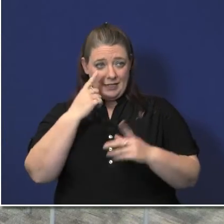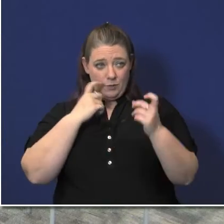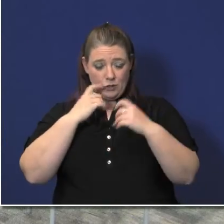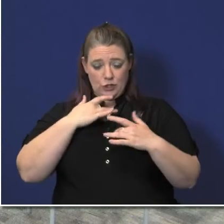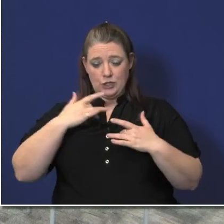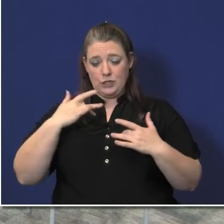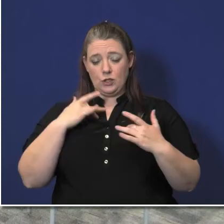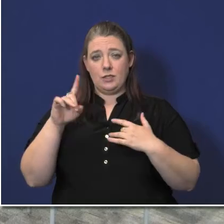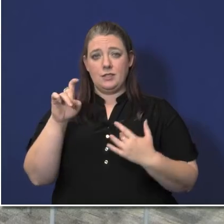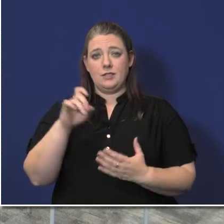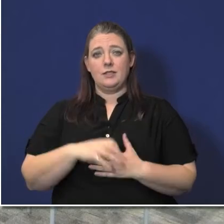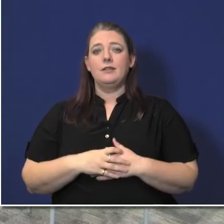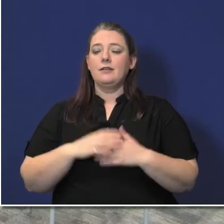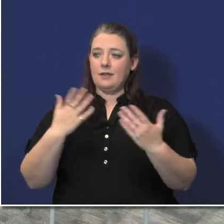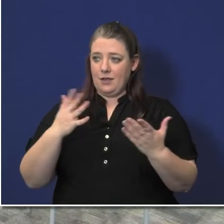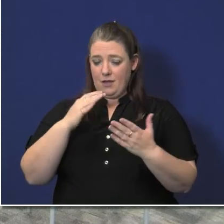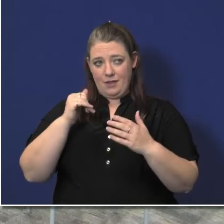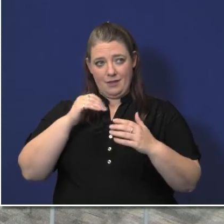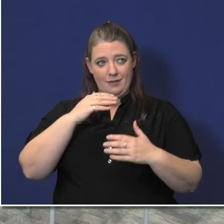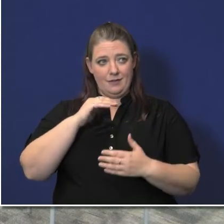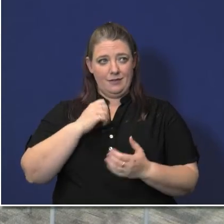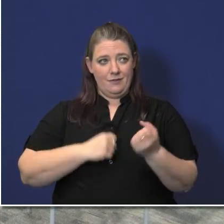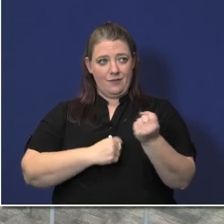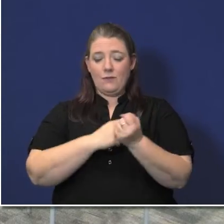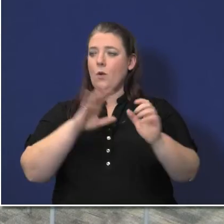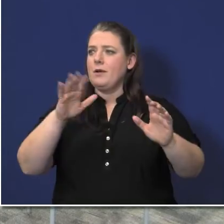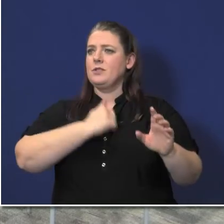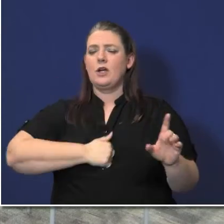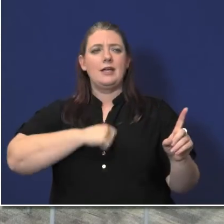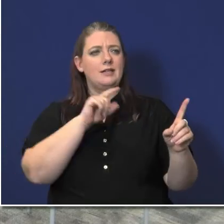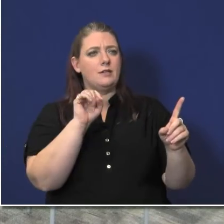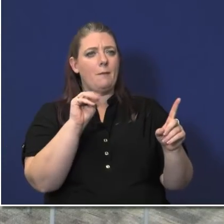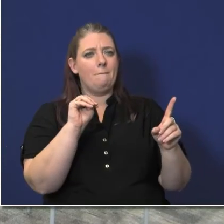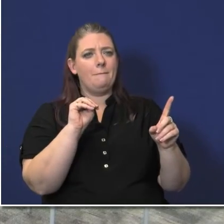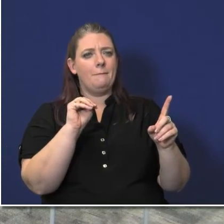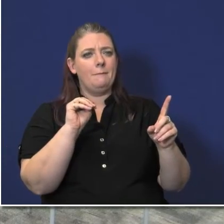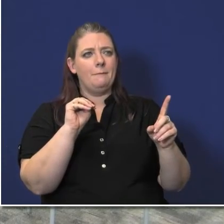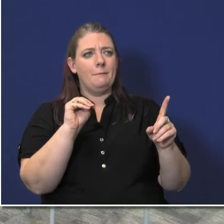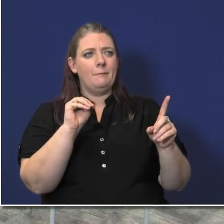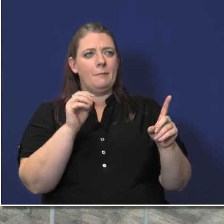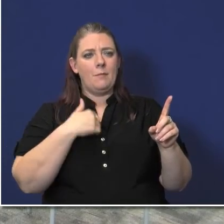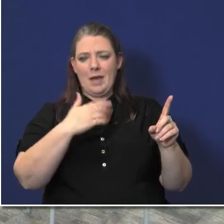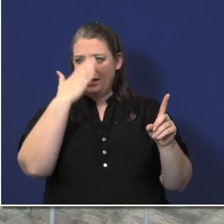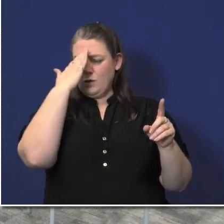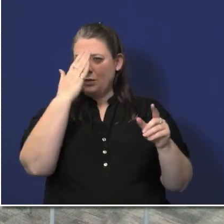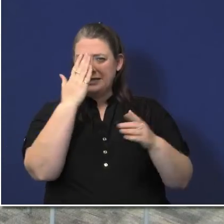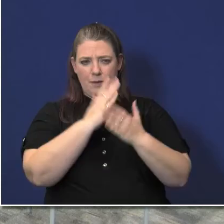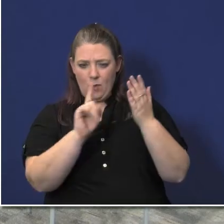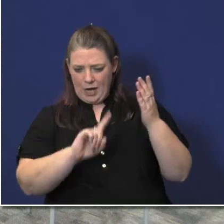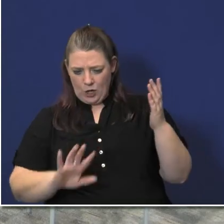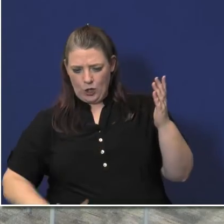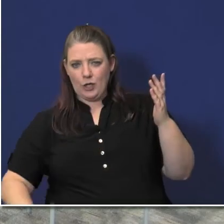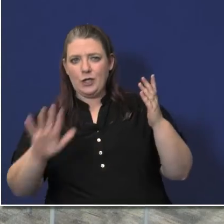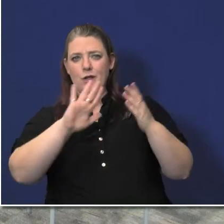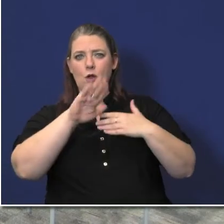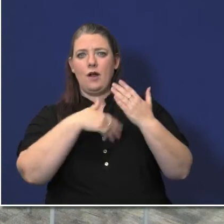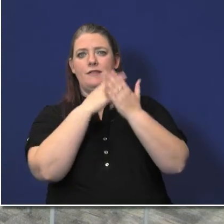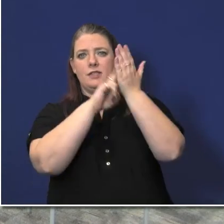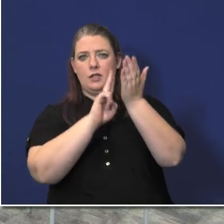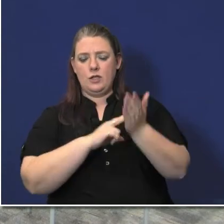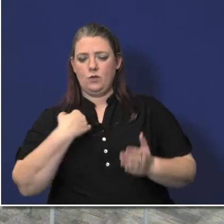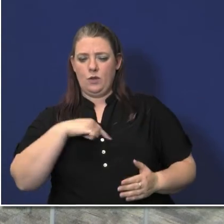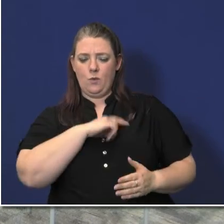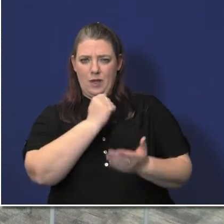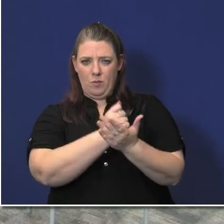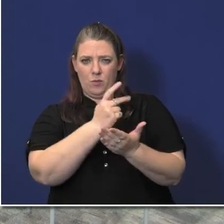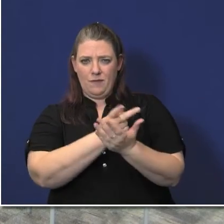concerns? All in favor, raise your right. Oh, I'm sorry, Tom. I know somewhere in all these contracts that we approved, we're